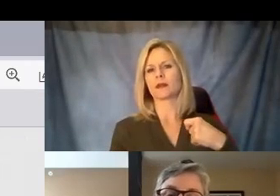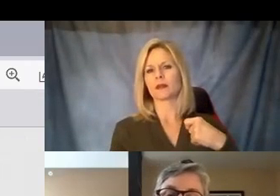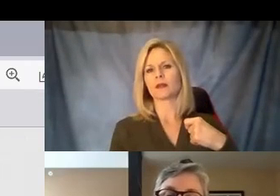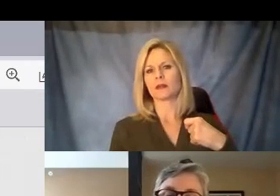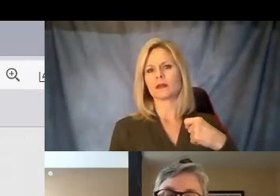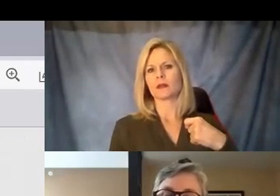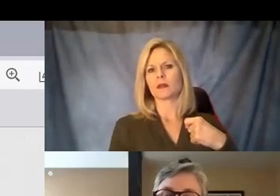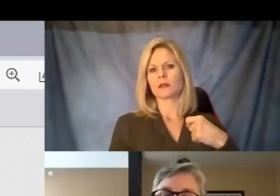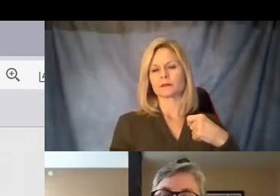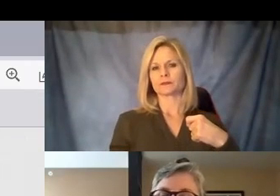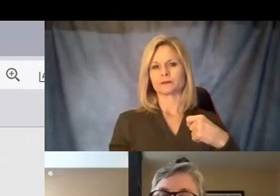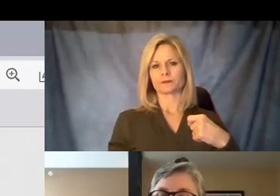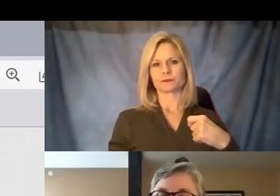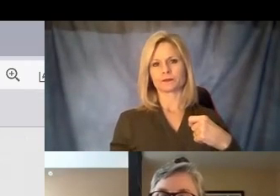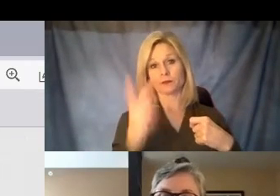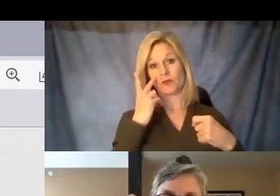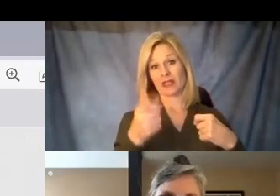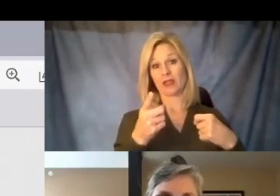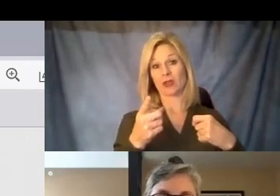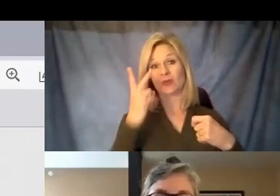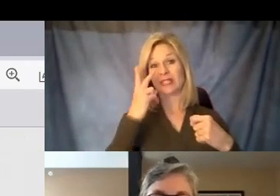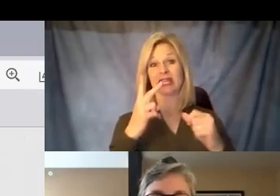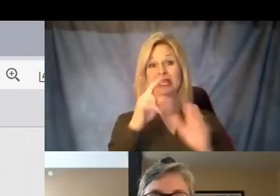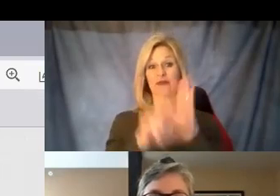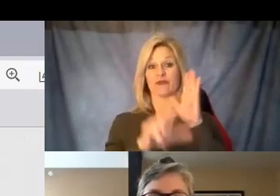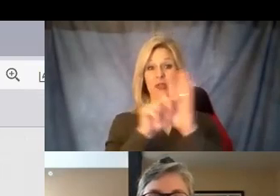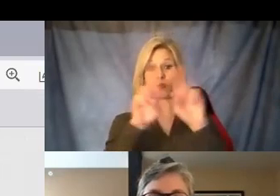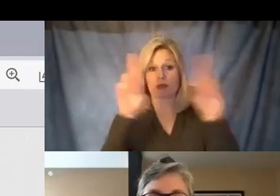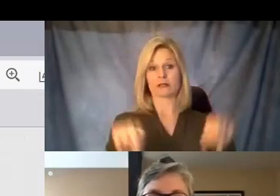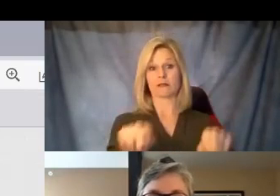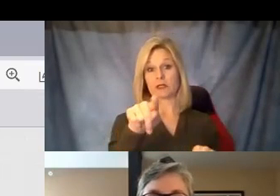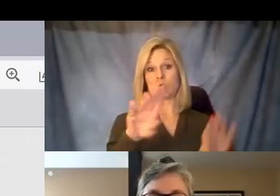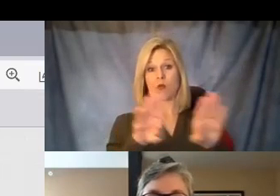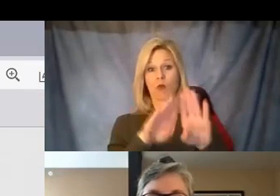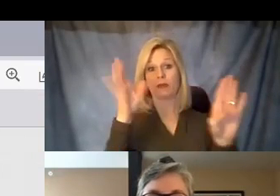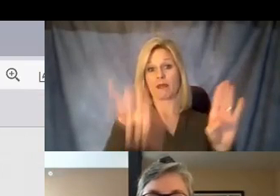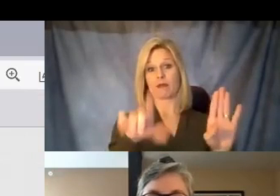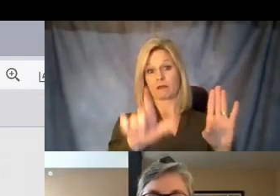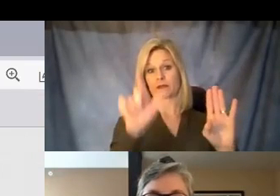If you look down here, you're going to see video resumes. Go ahead and open that page.